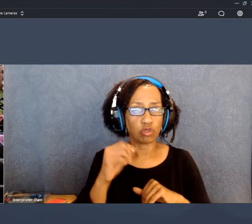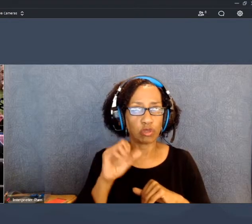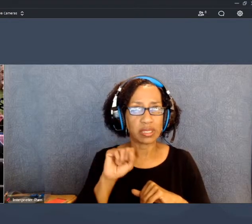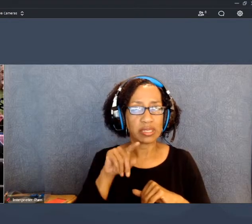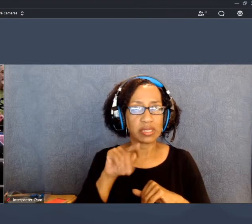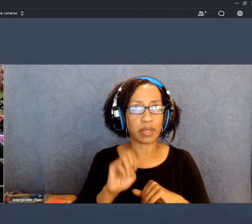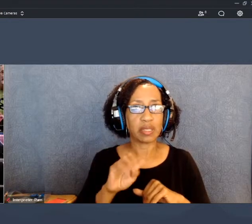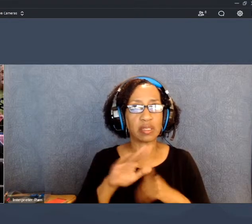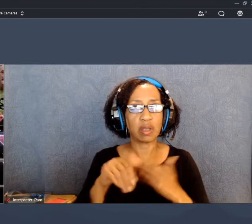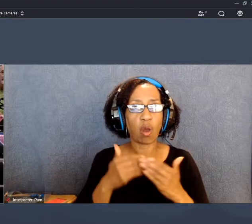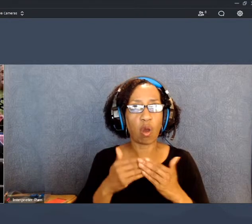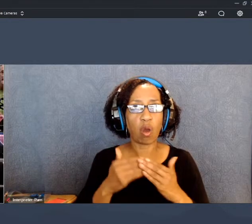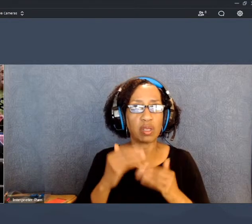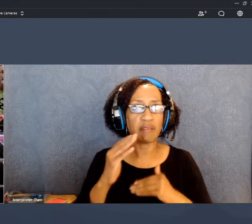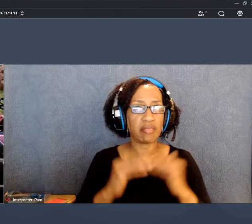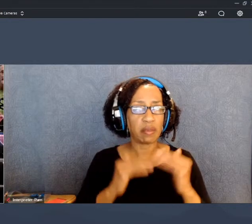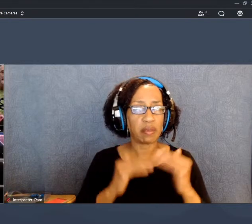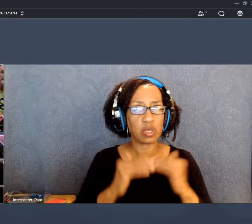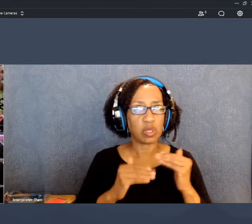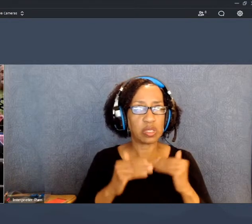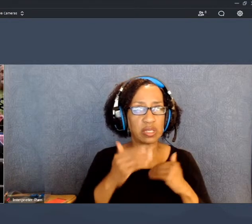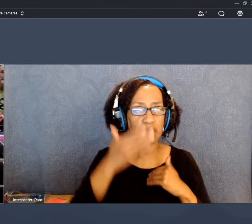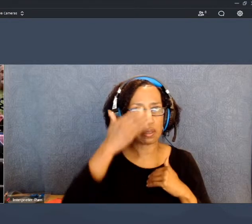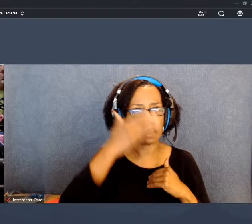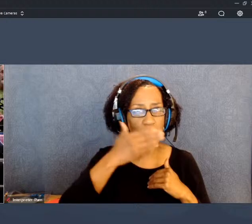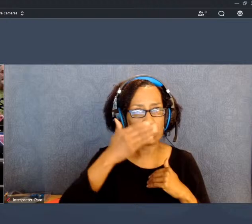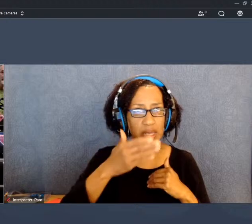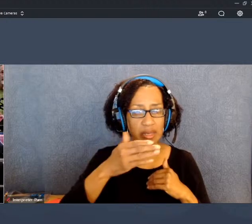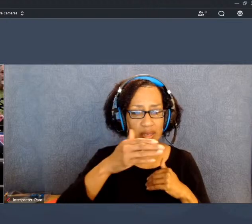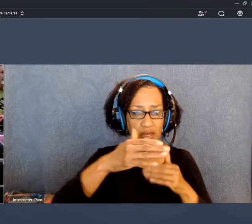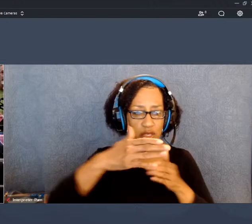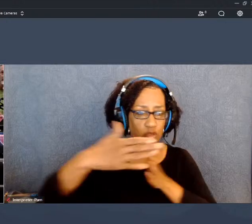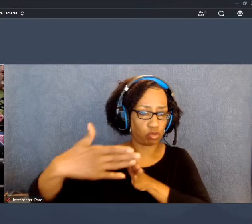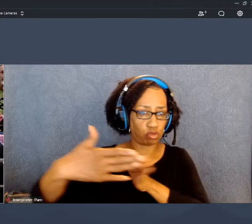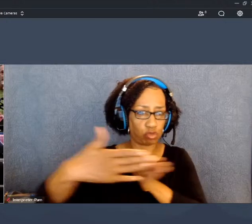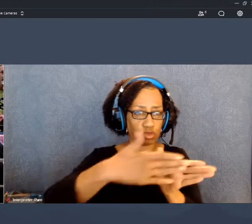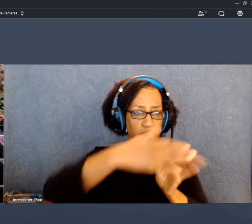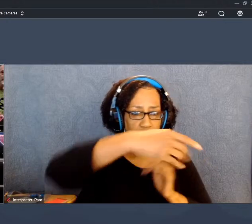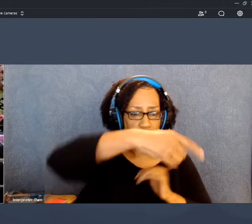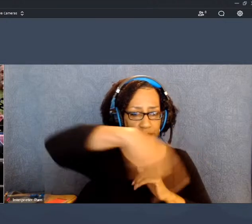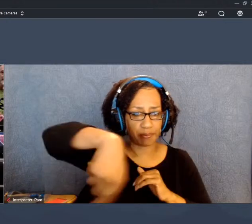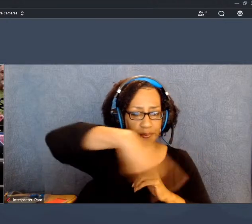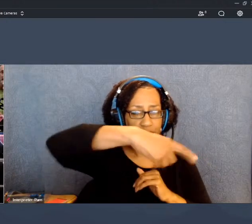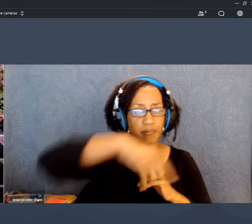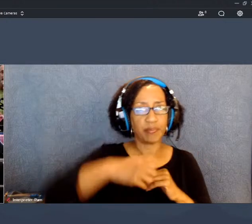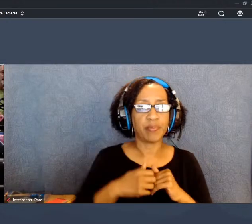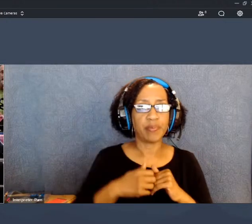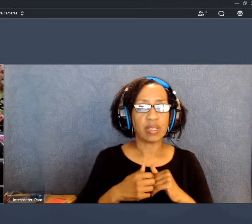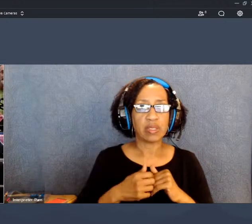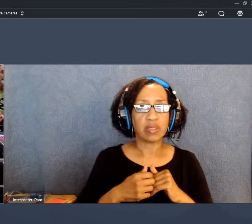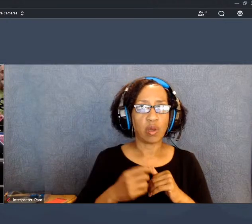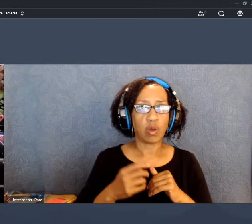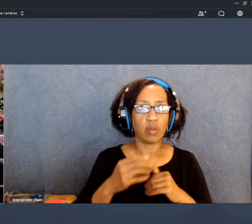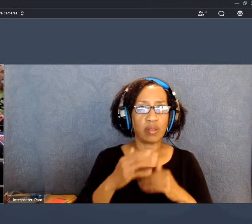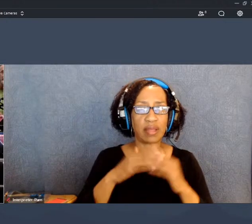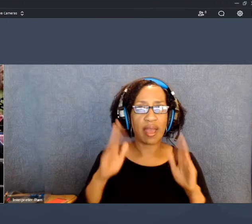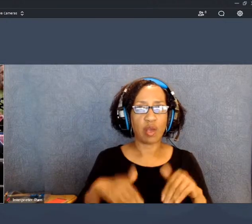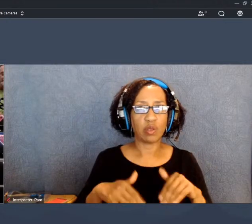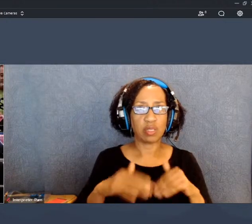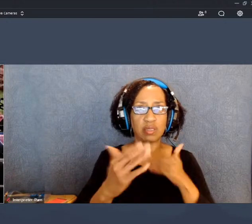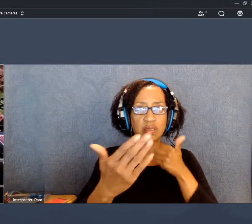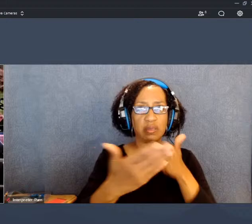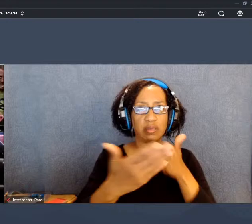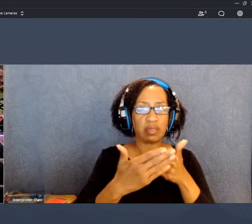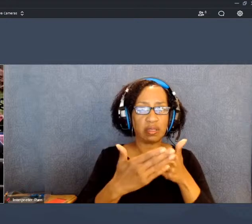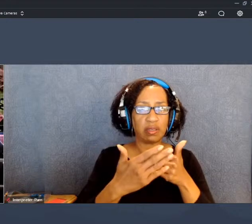is what OPD encouraged us to try to accomplish, so we look outward rather than inward. So it's